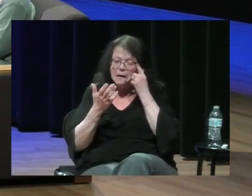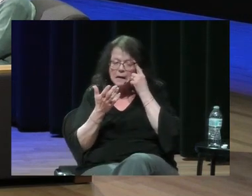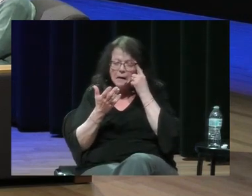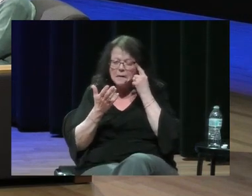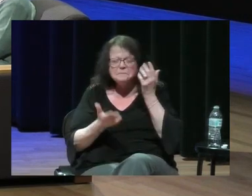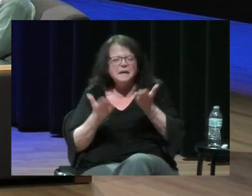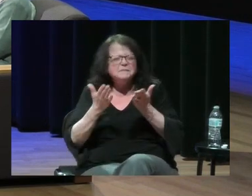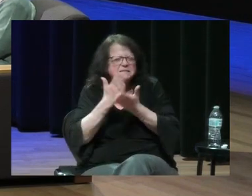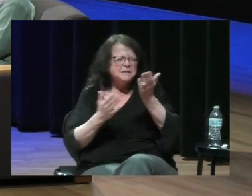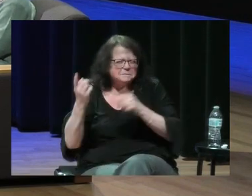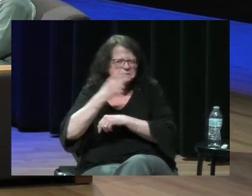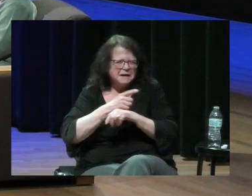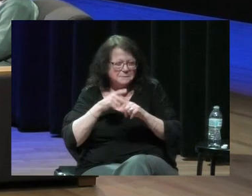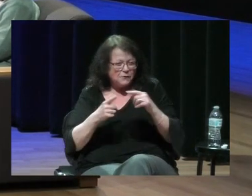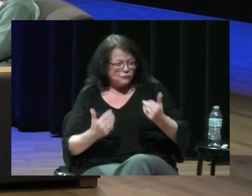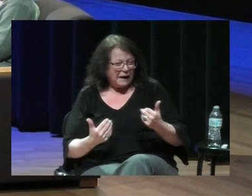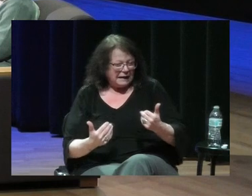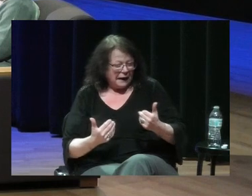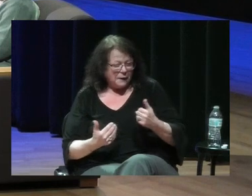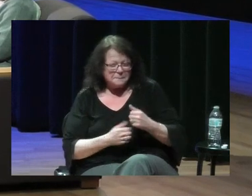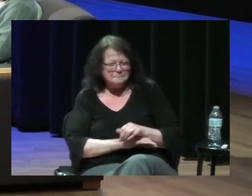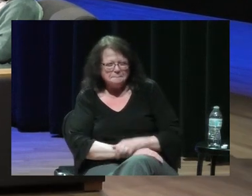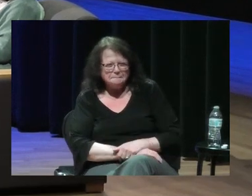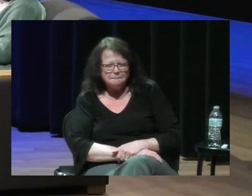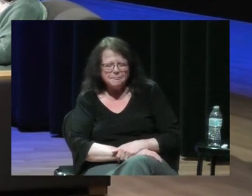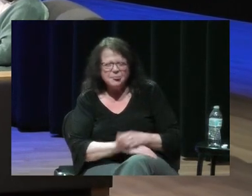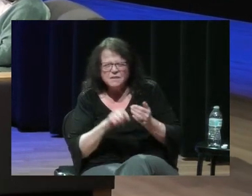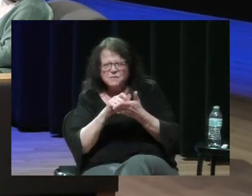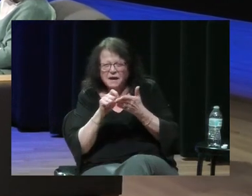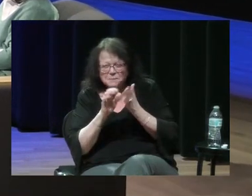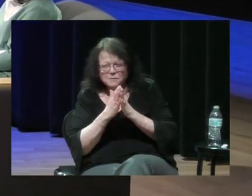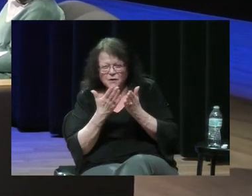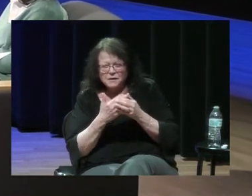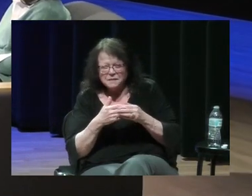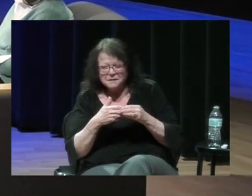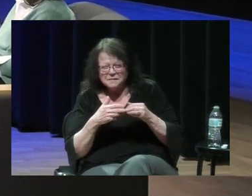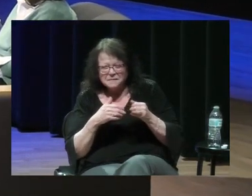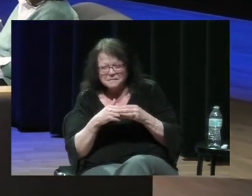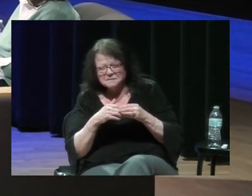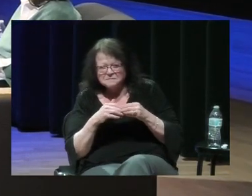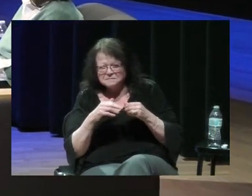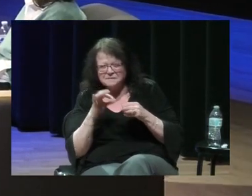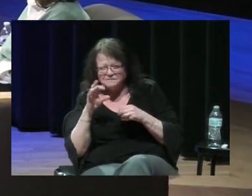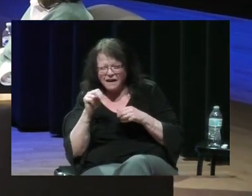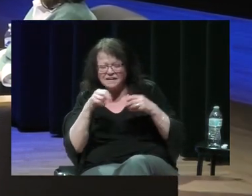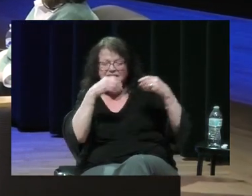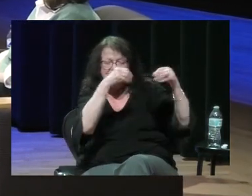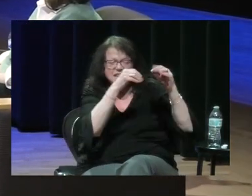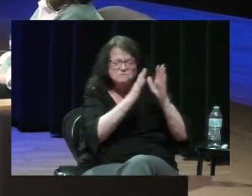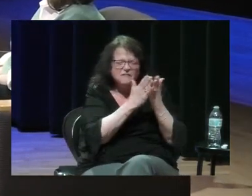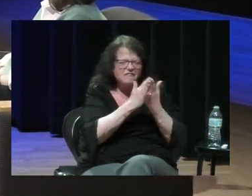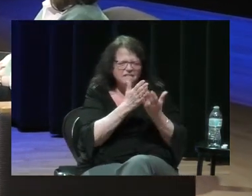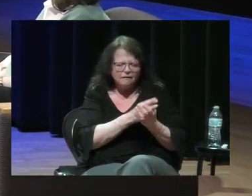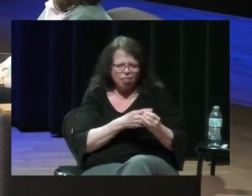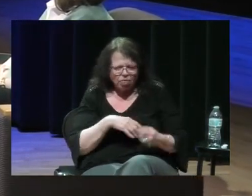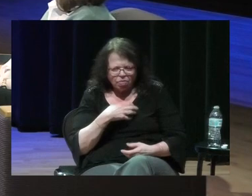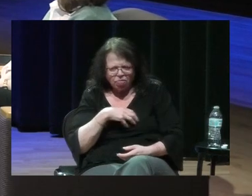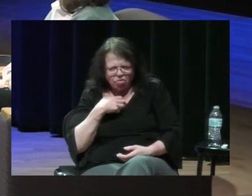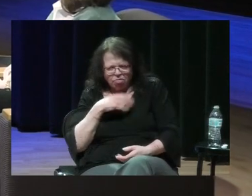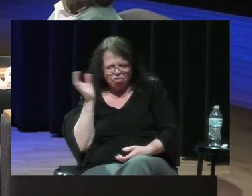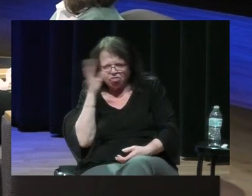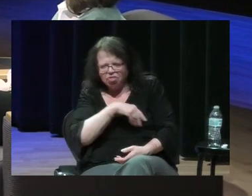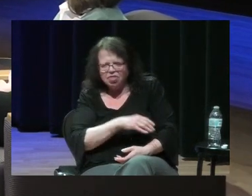someday, but right now, I think writing a book is fun, and I think selling a book is miserable.